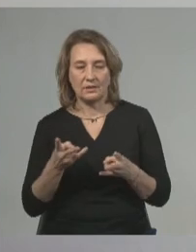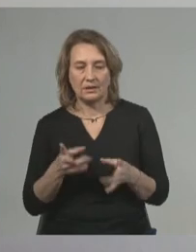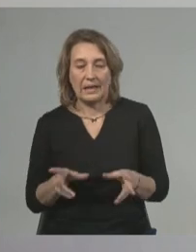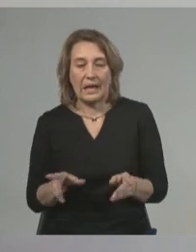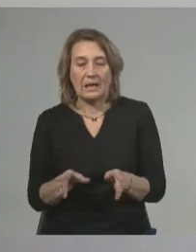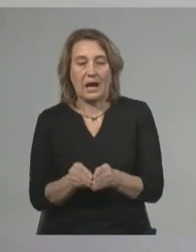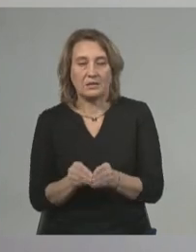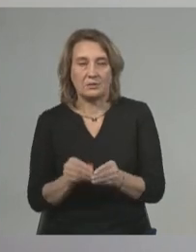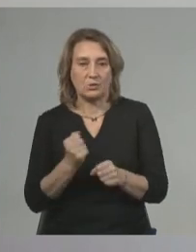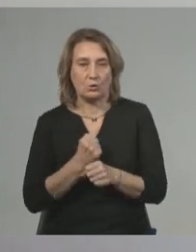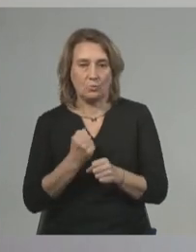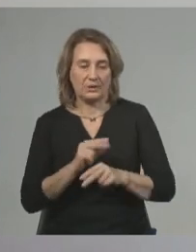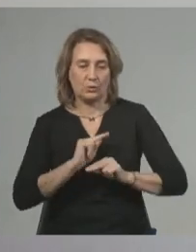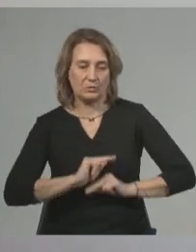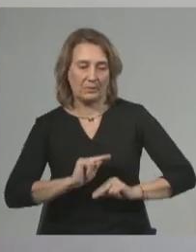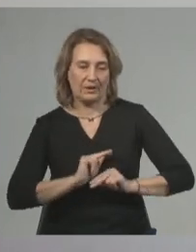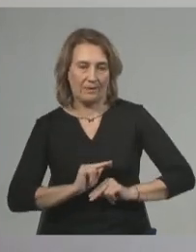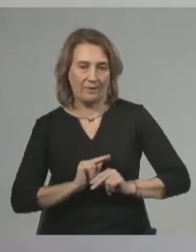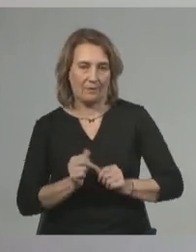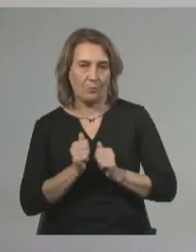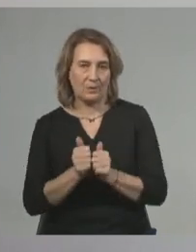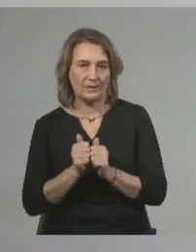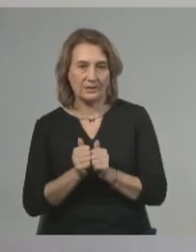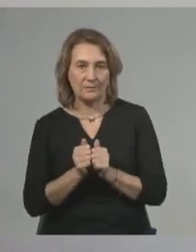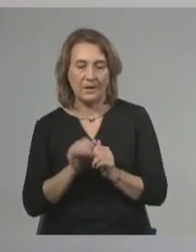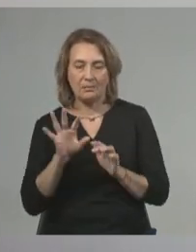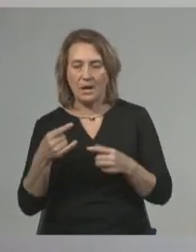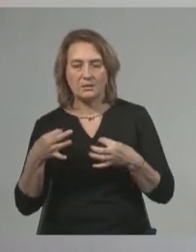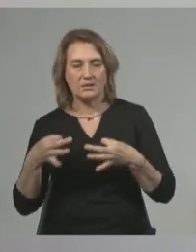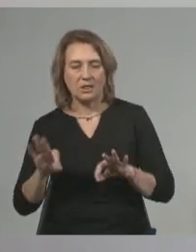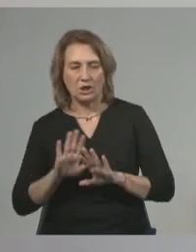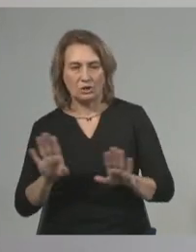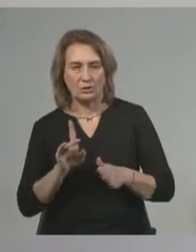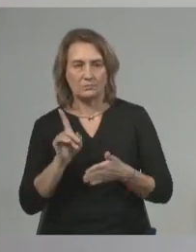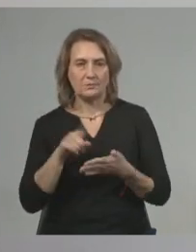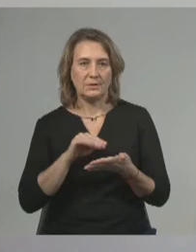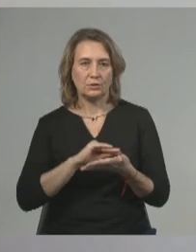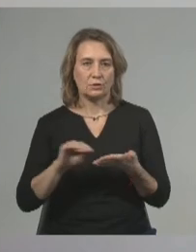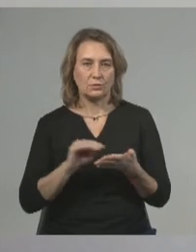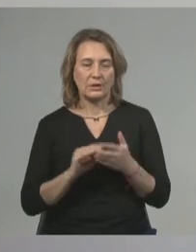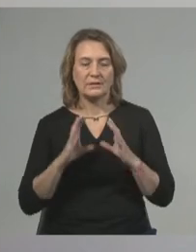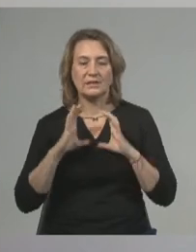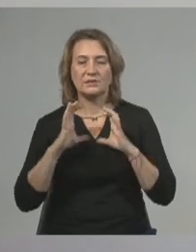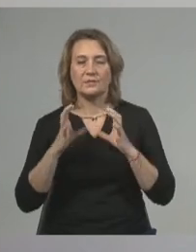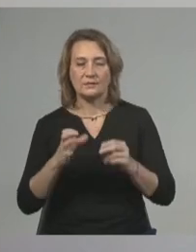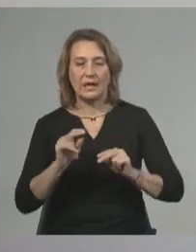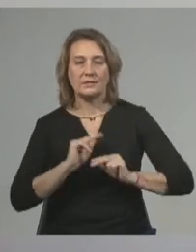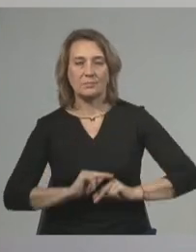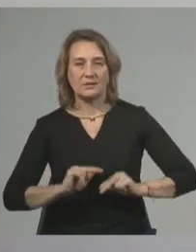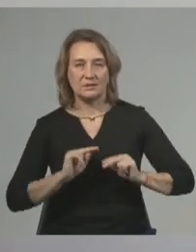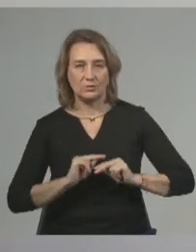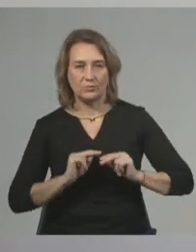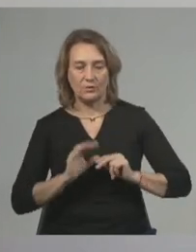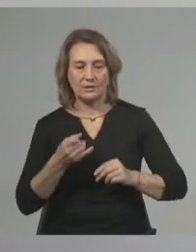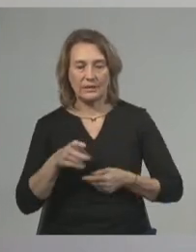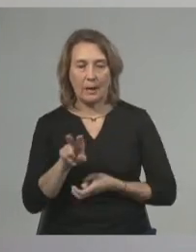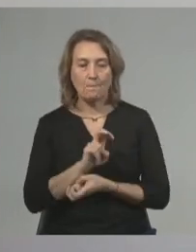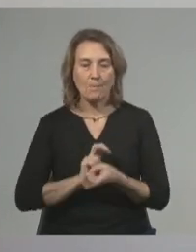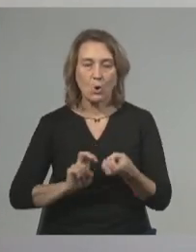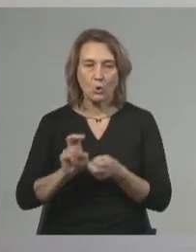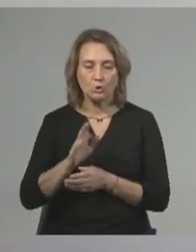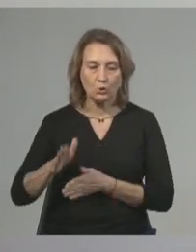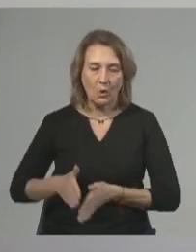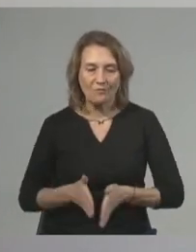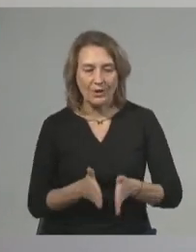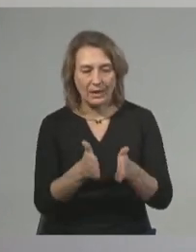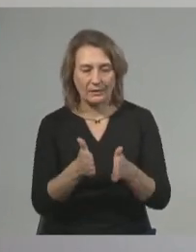journalists from different regions around the world get together to think about sort of what are some of the asks what are some of the demands and what are some of the